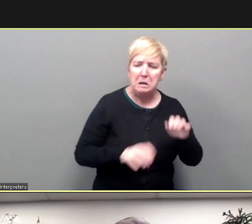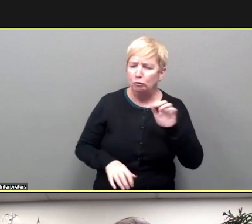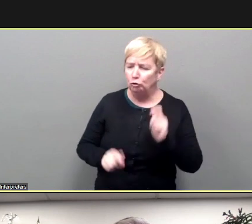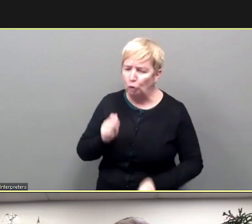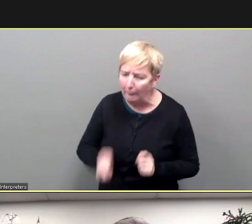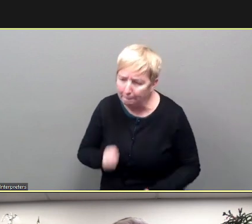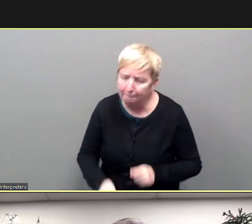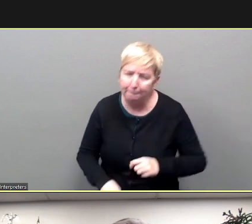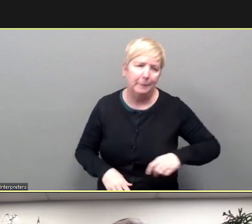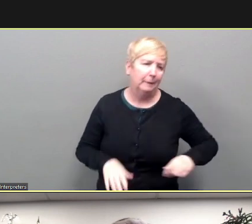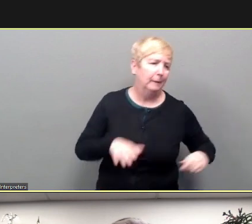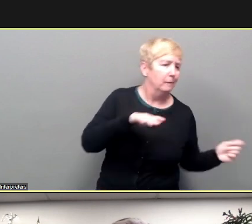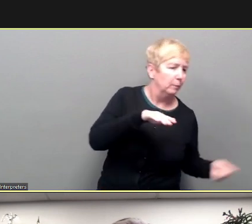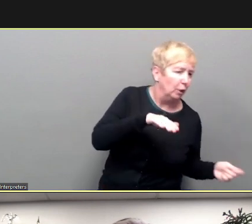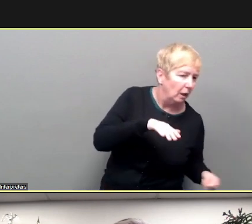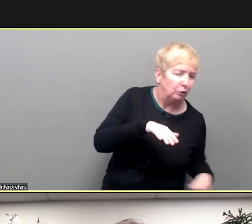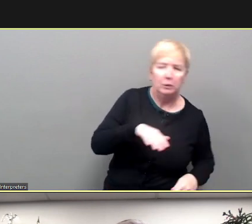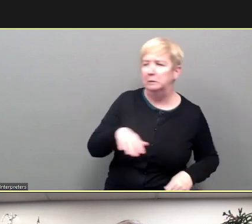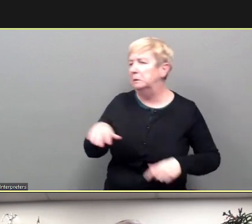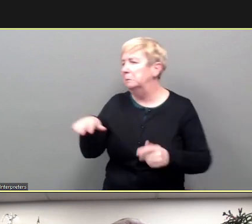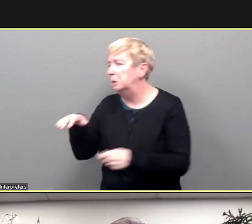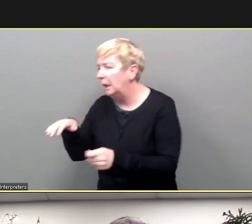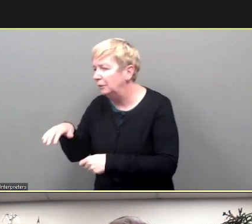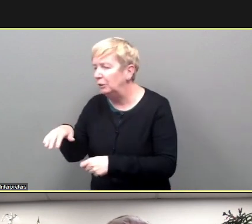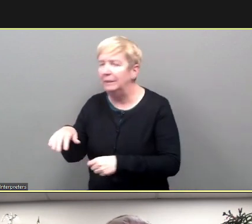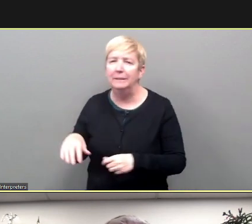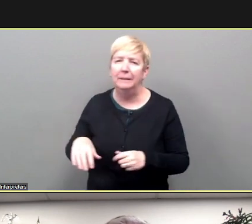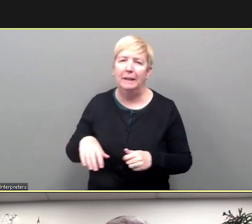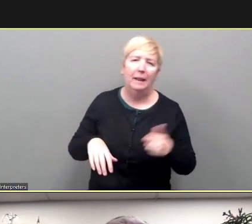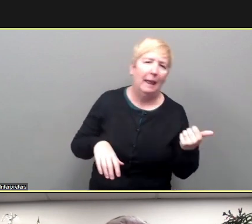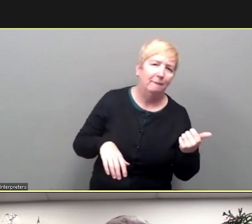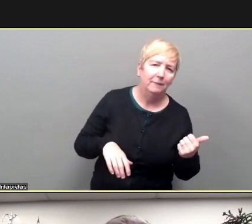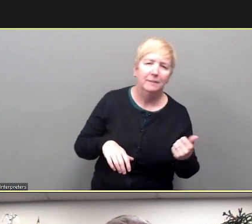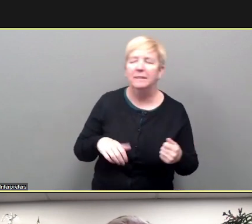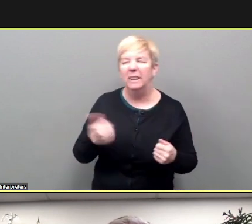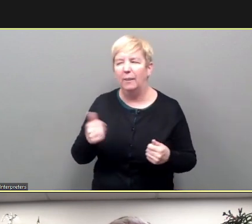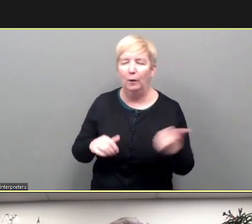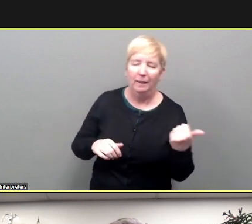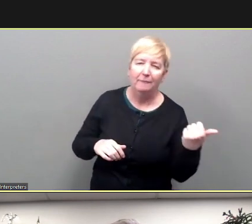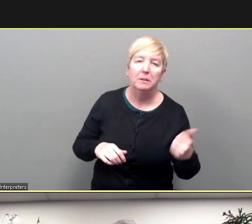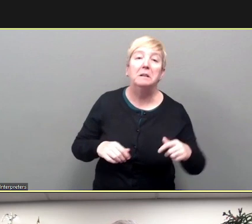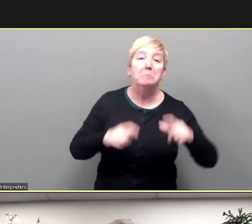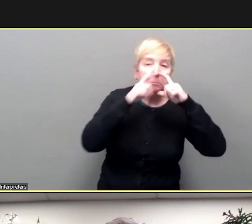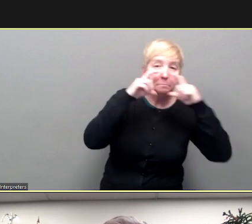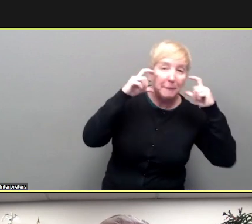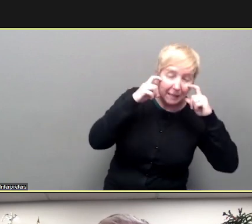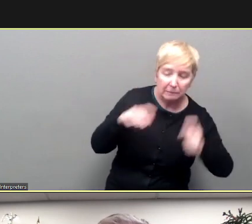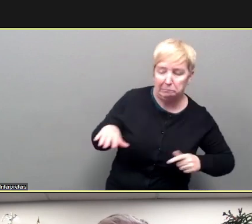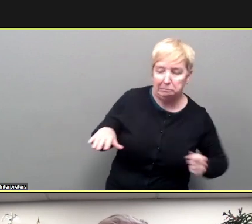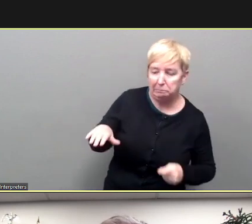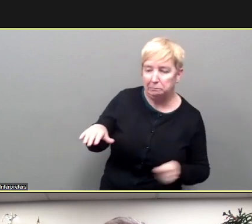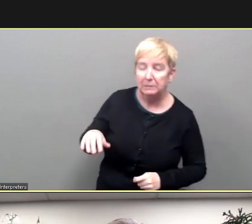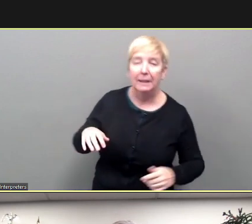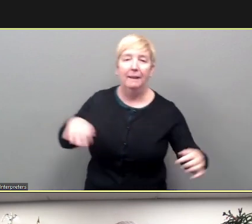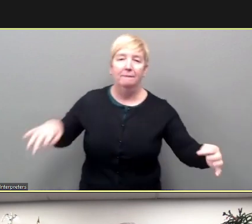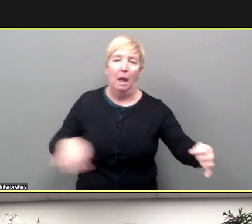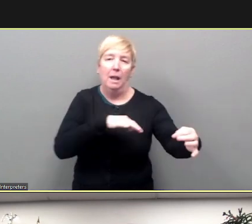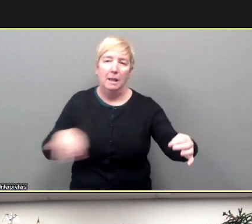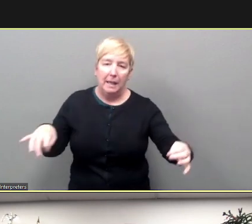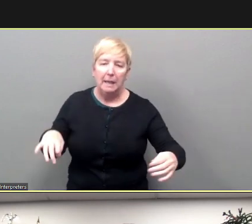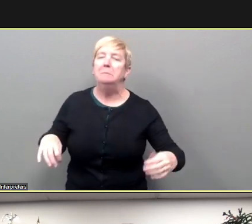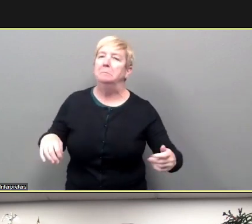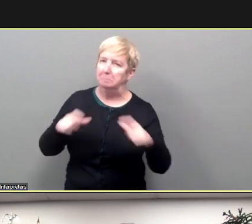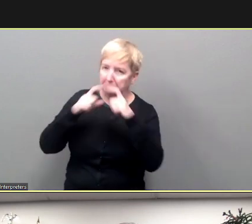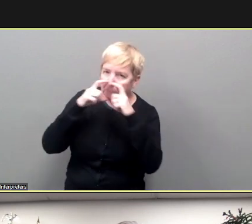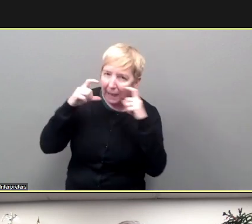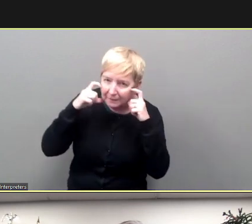percussion people on the left, the other left, Brianna, you can see them. That guy has a mask on, and then the violins, all the stringed